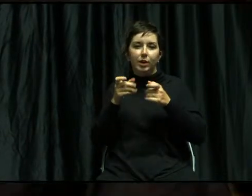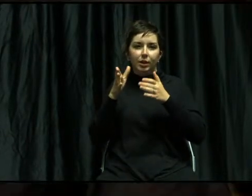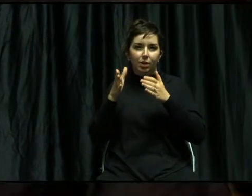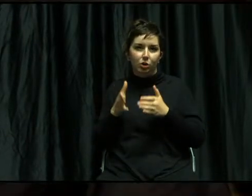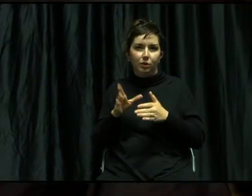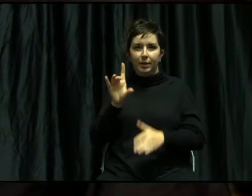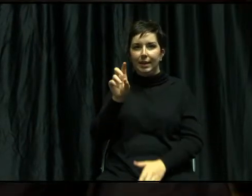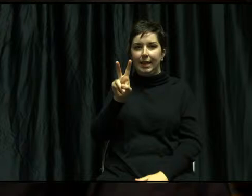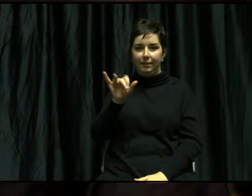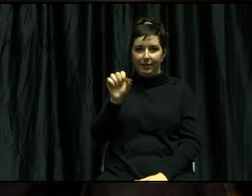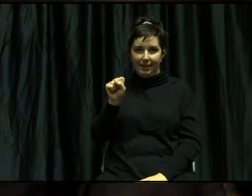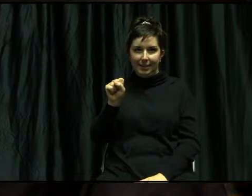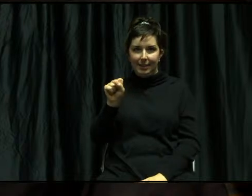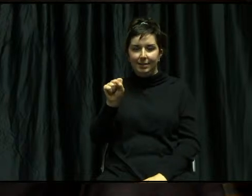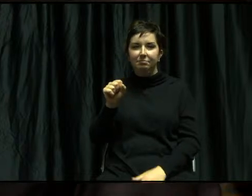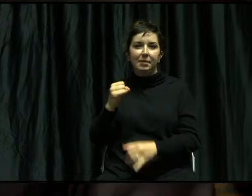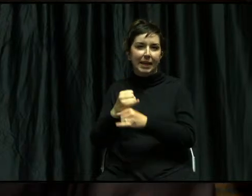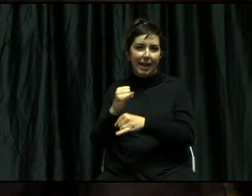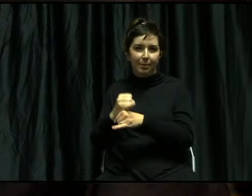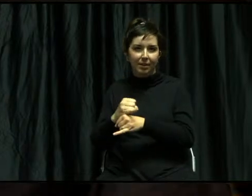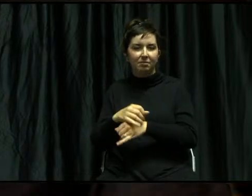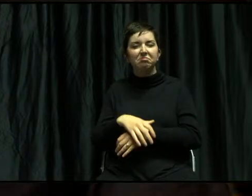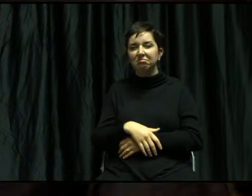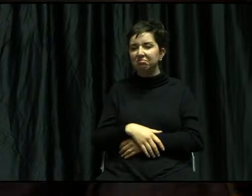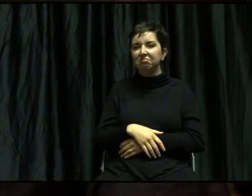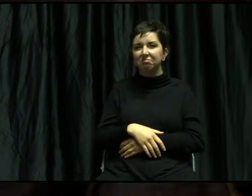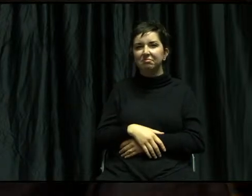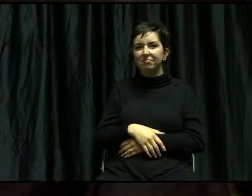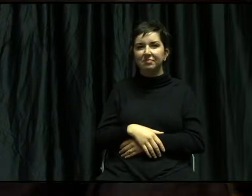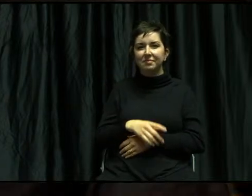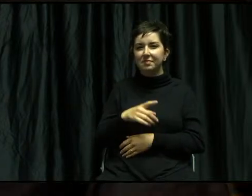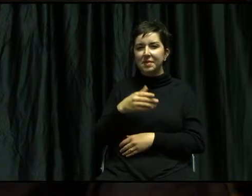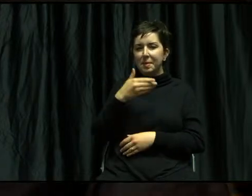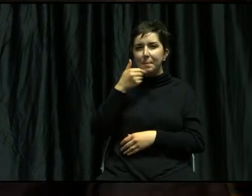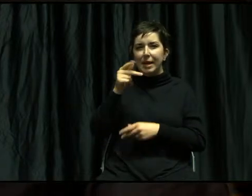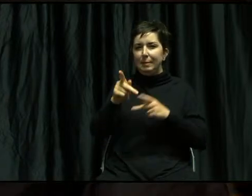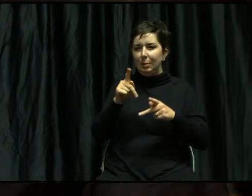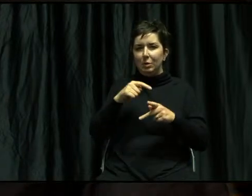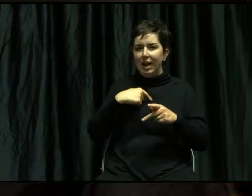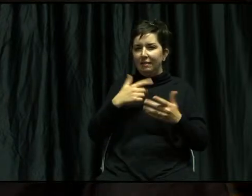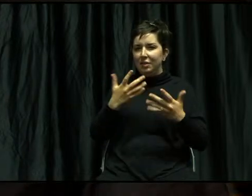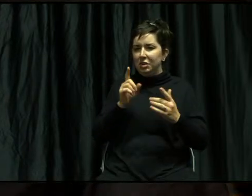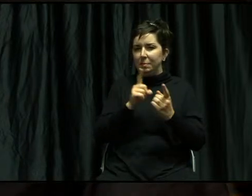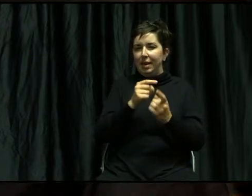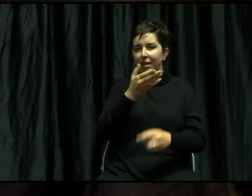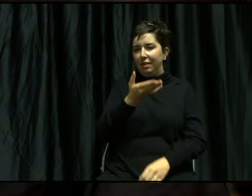friends that I could ever ask have been people I met at Weber.